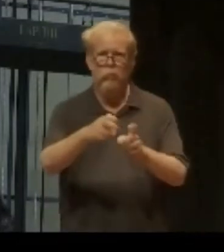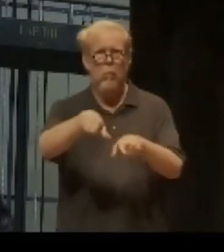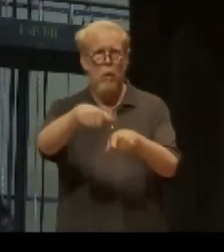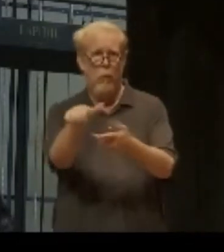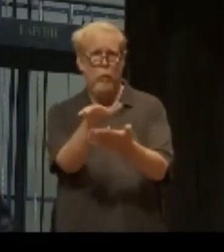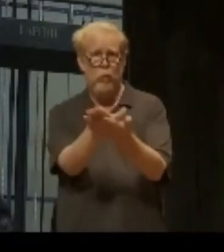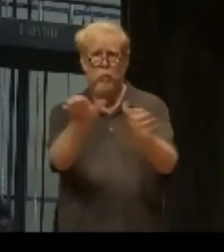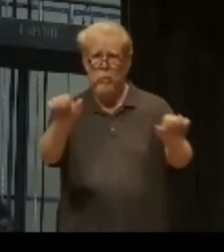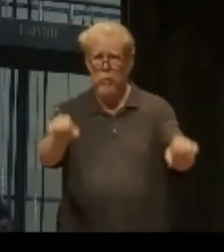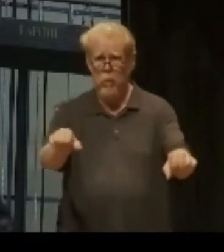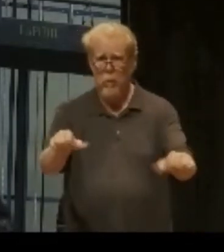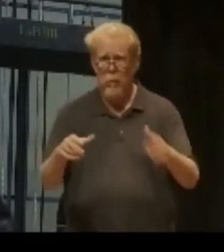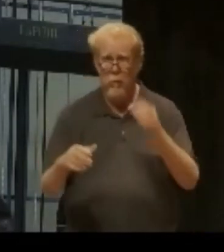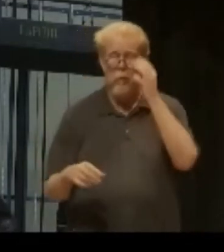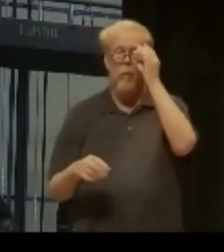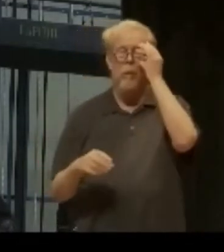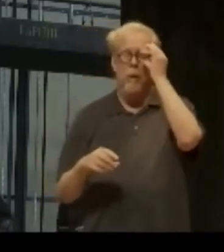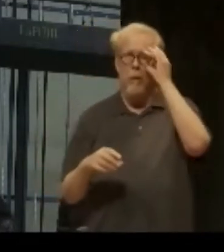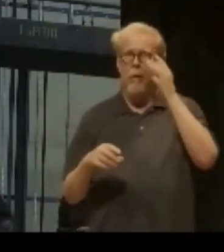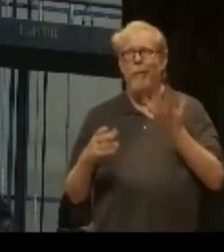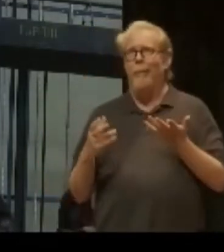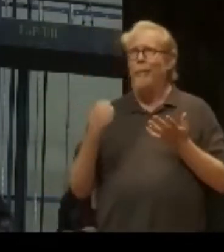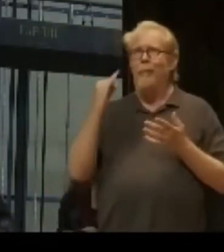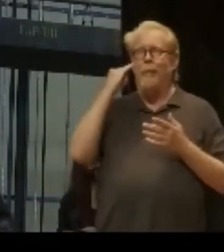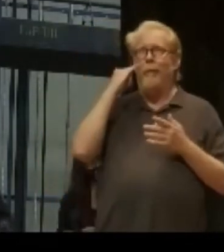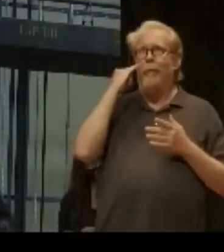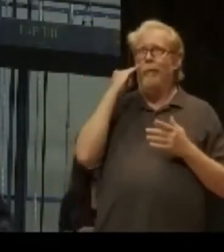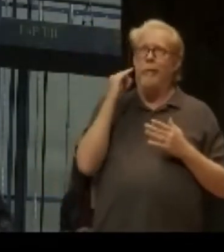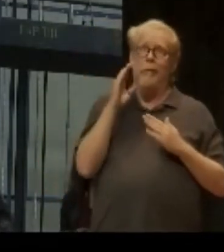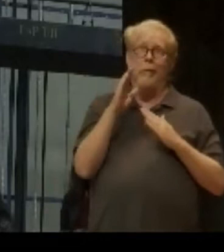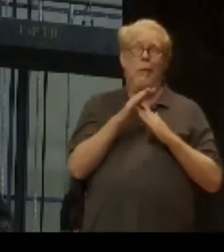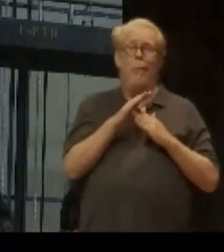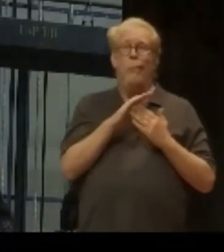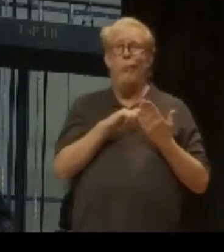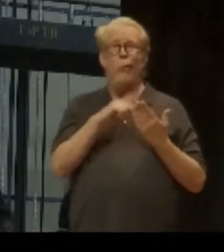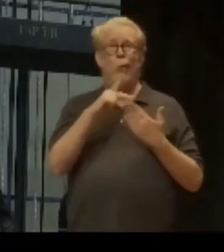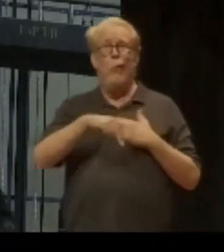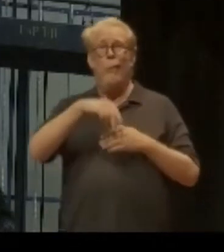que tengo que decirles eso. Si hay un programa